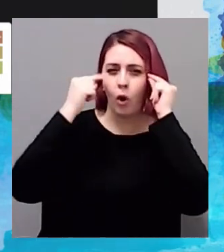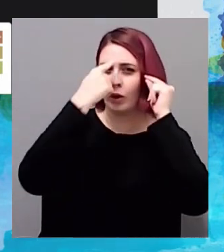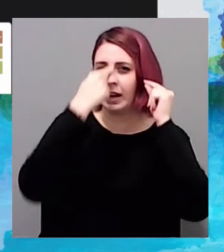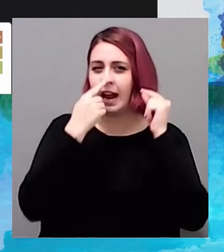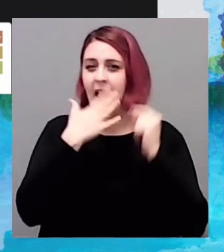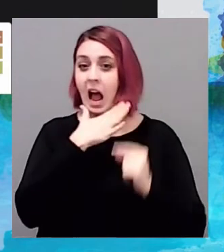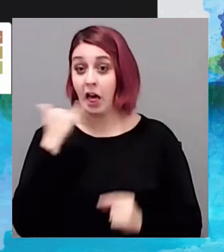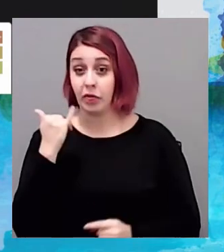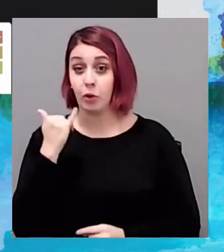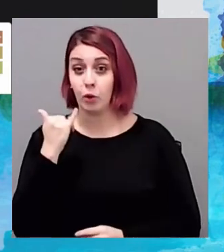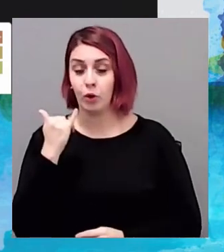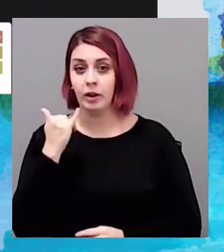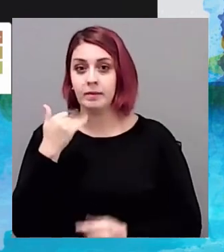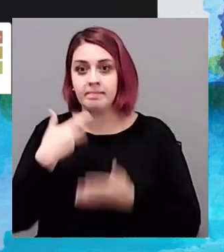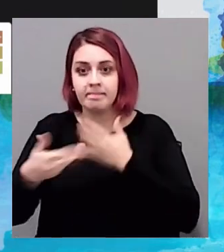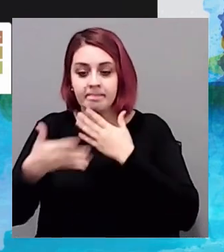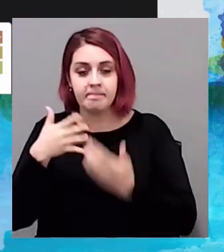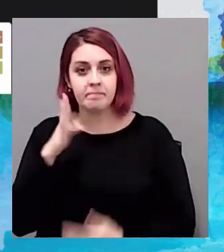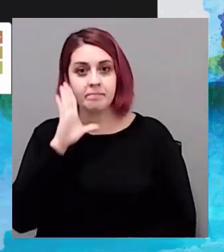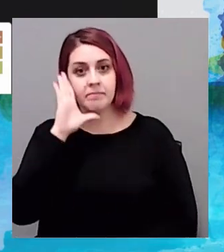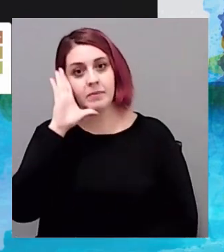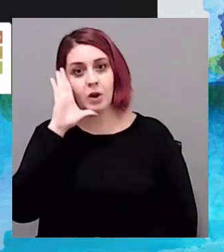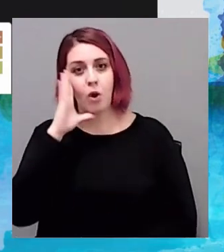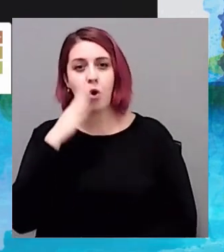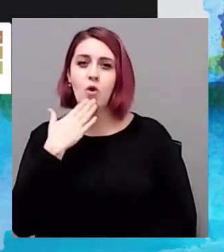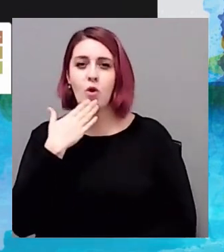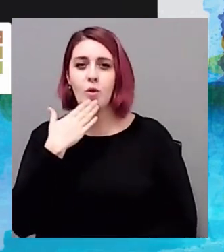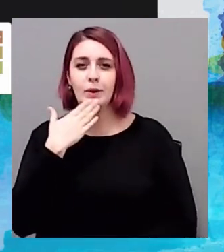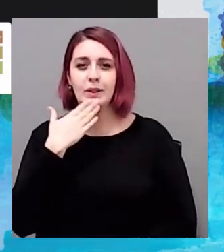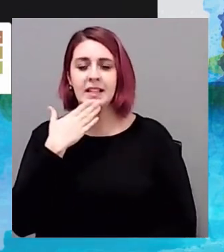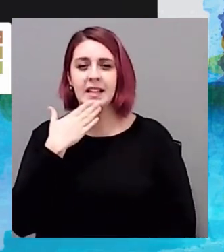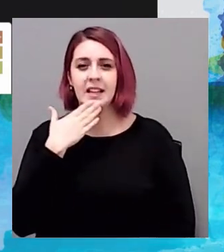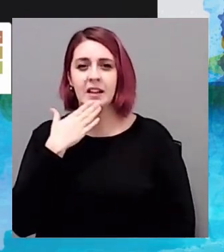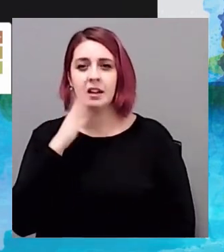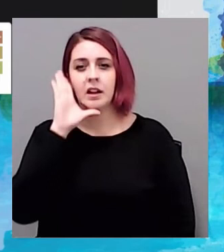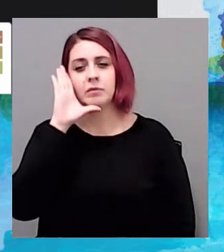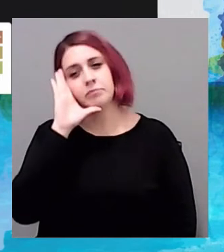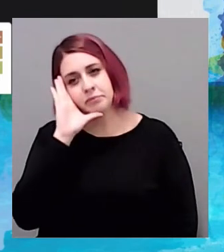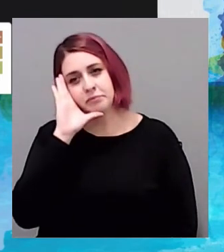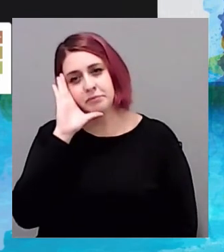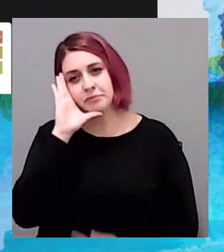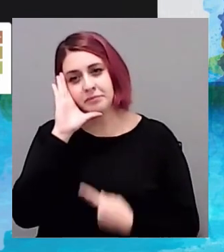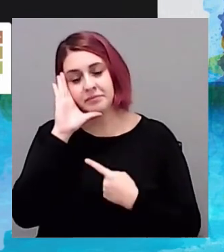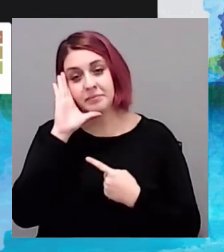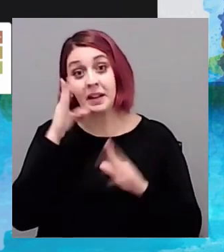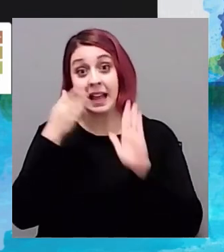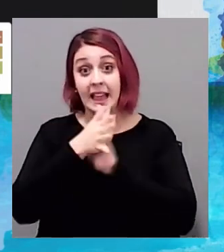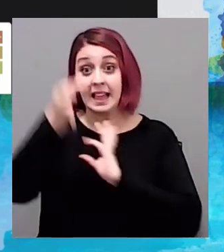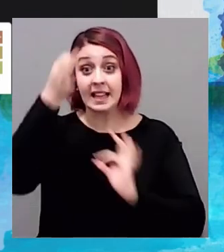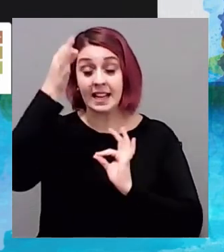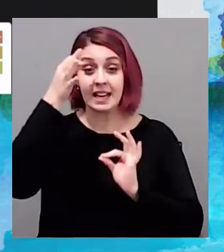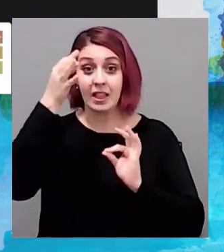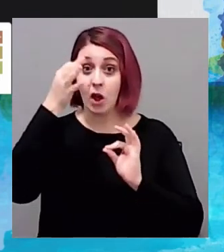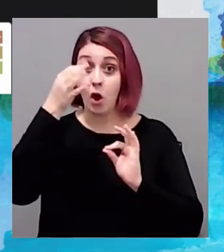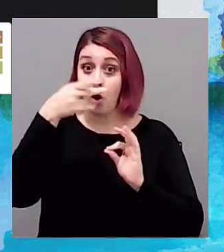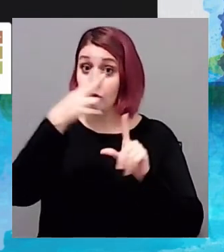The eyes and nose in blue, and the hand is kind of holding the